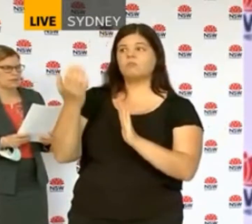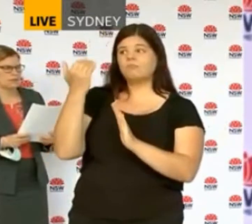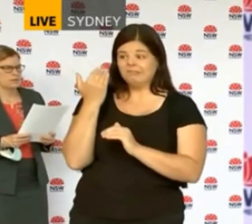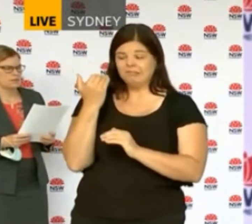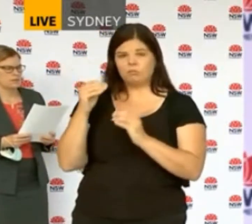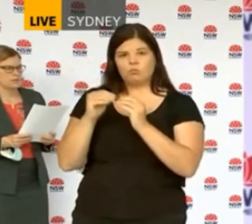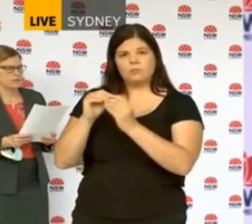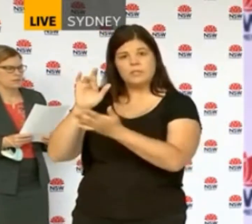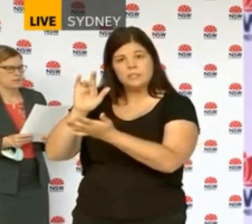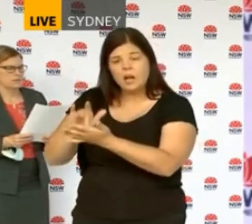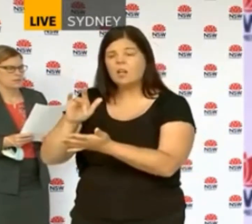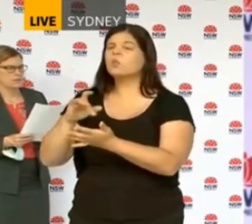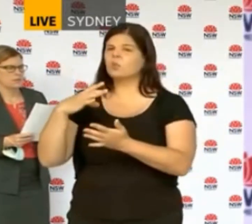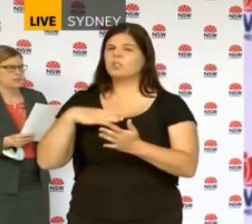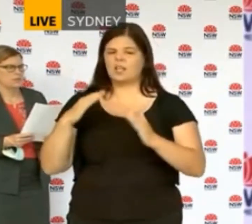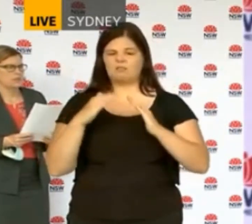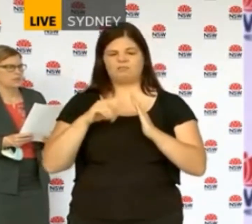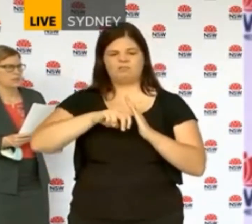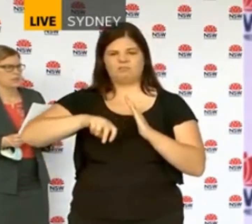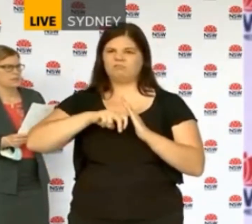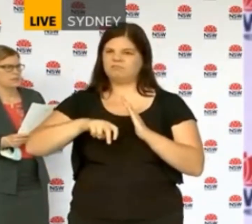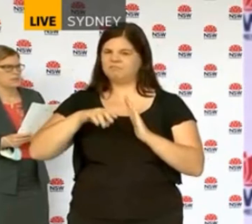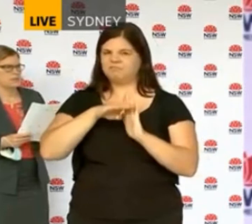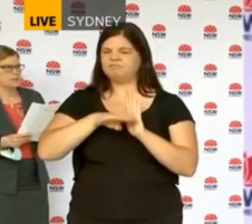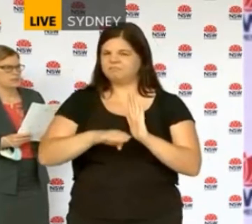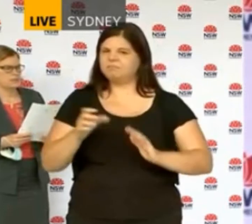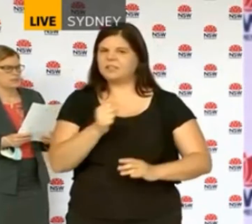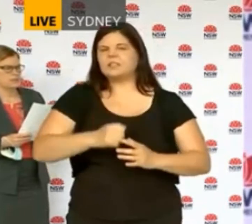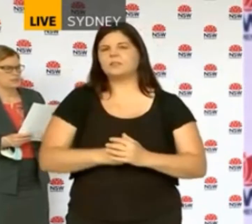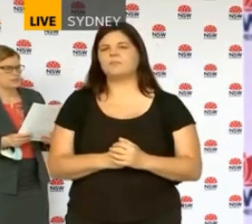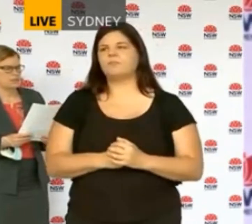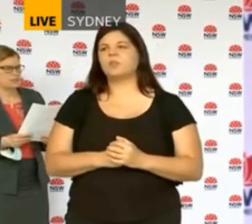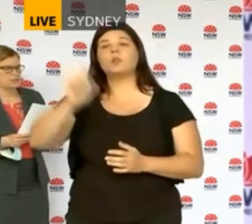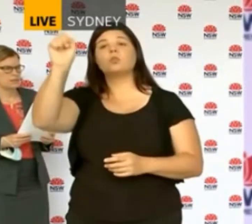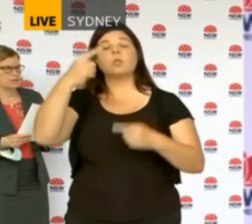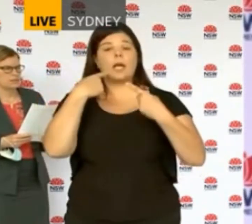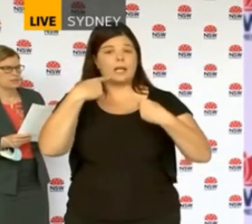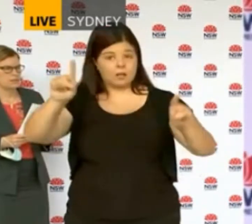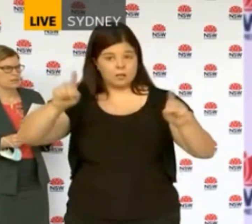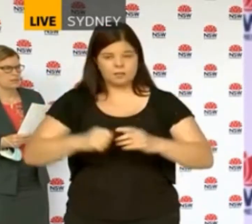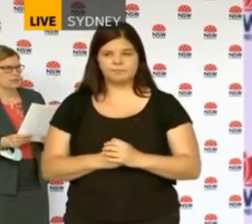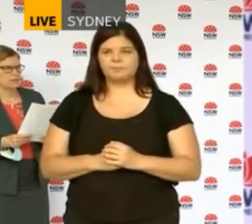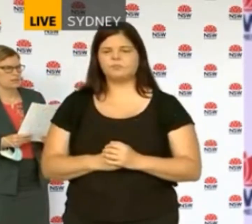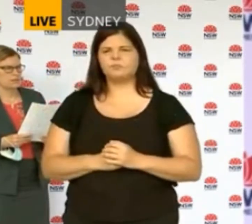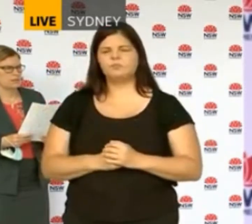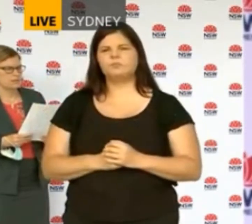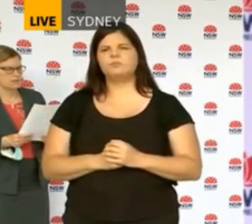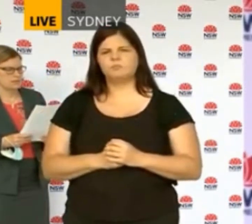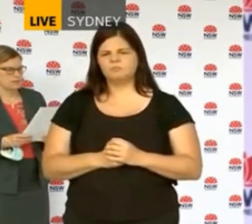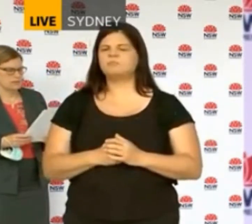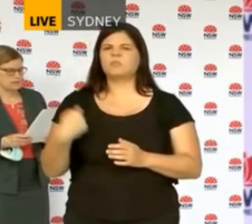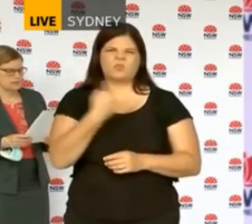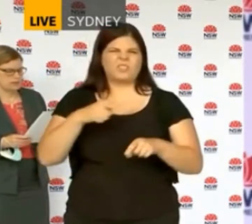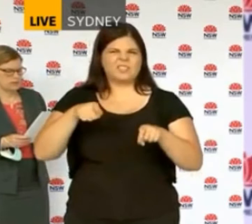areas. We also must, I want to announce today that we have now put in place the same safeguards that we